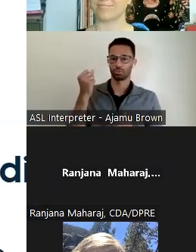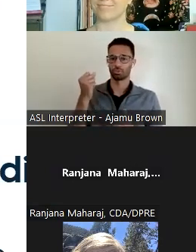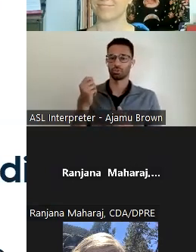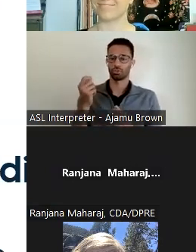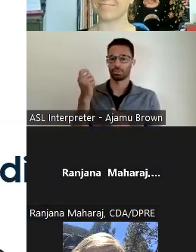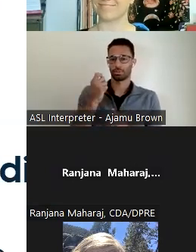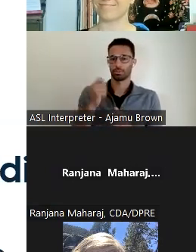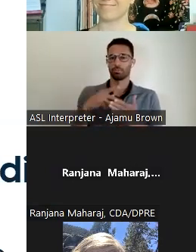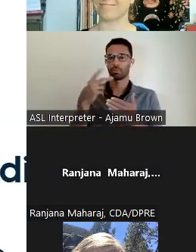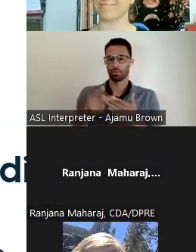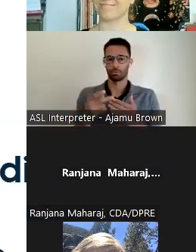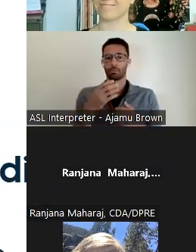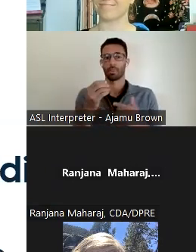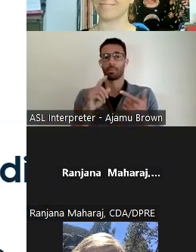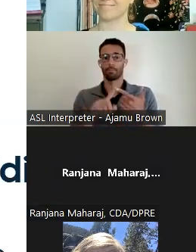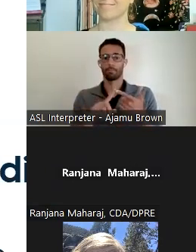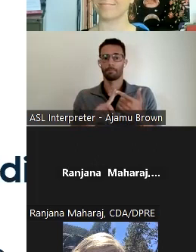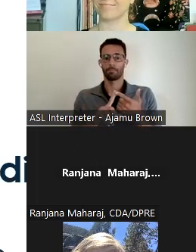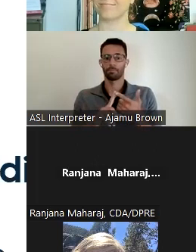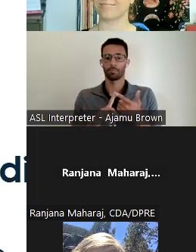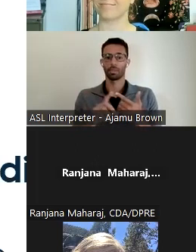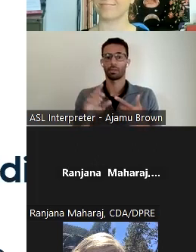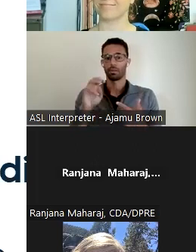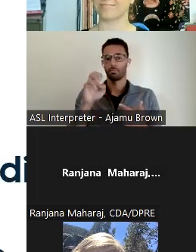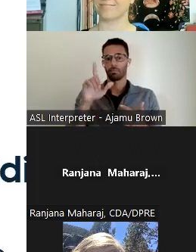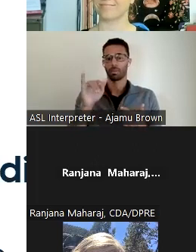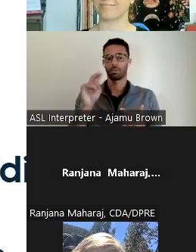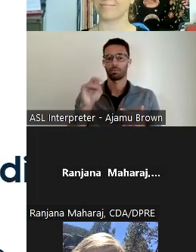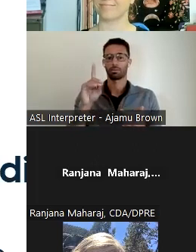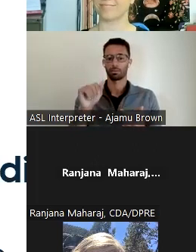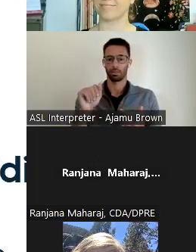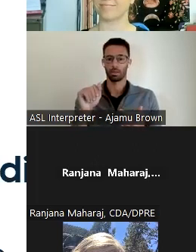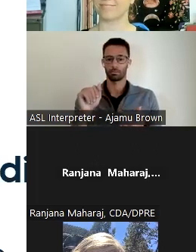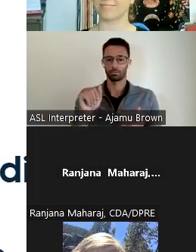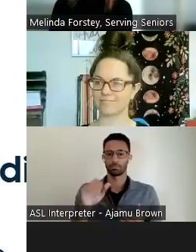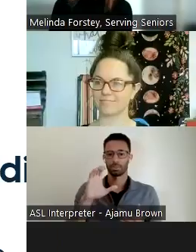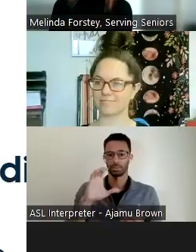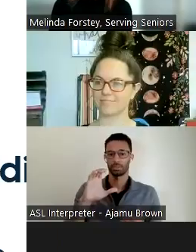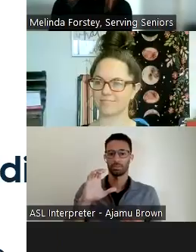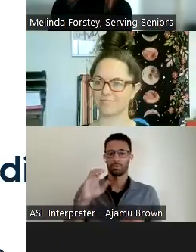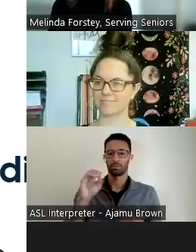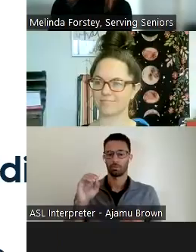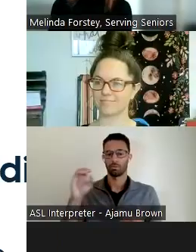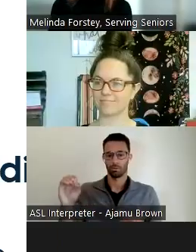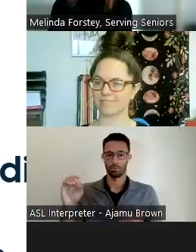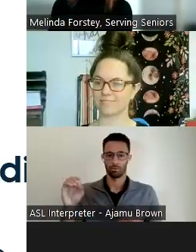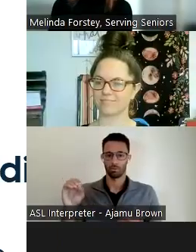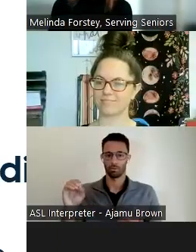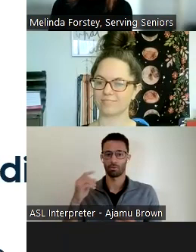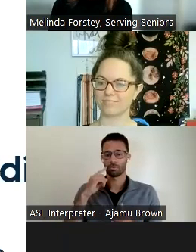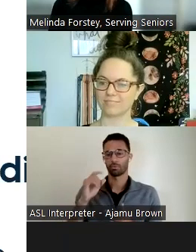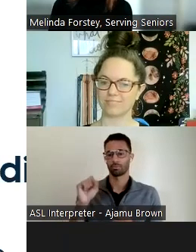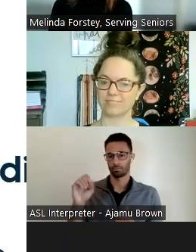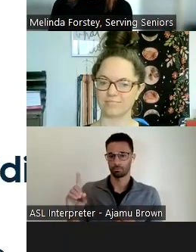the DACLAC committee, is the Chief Operating Officer at Serving Seniors. And finally, Susan Phillip is the